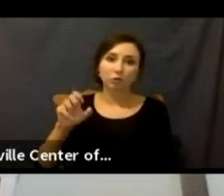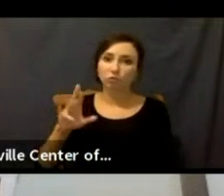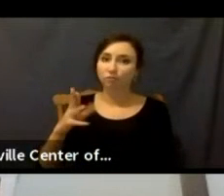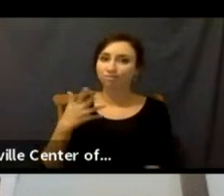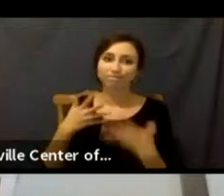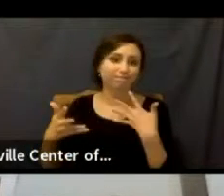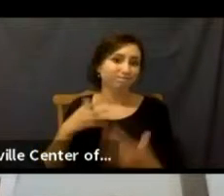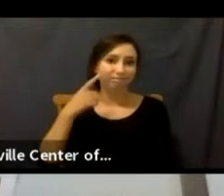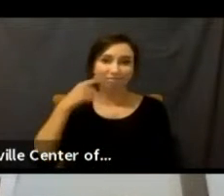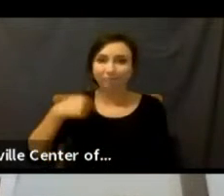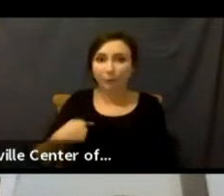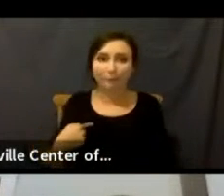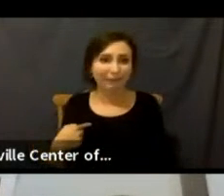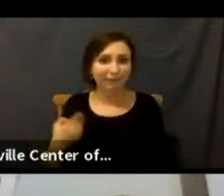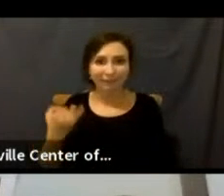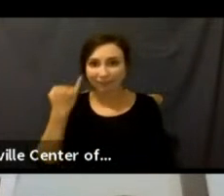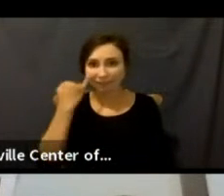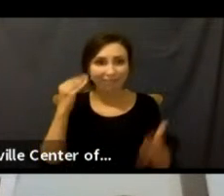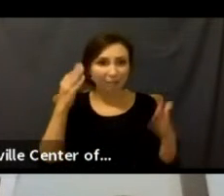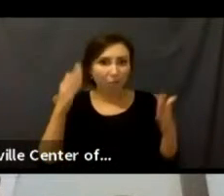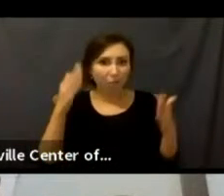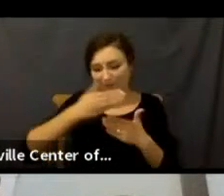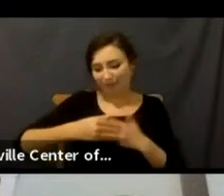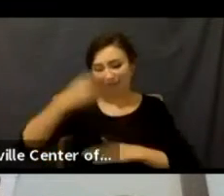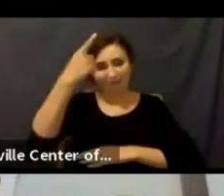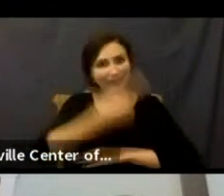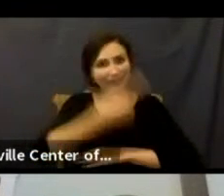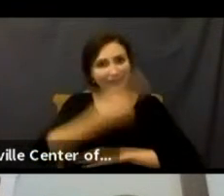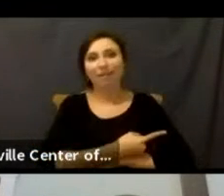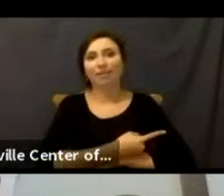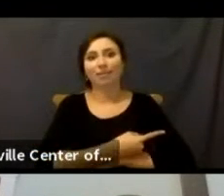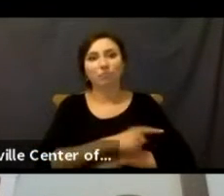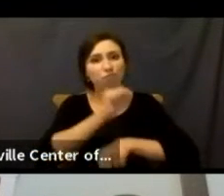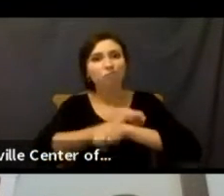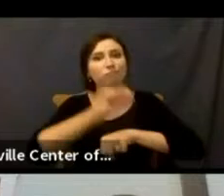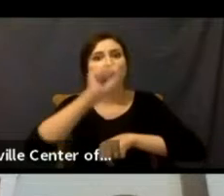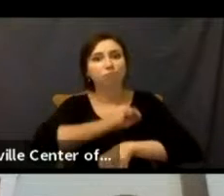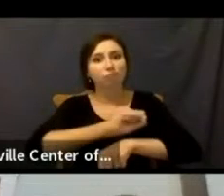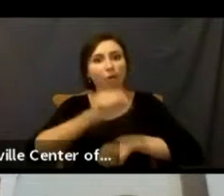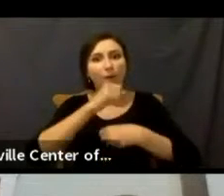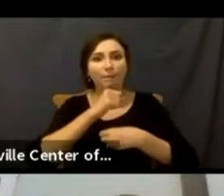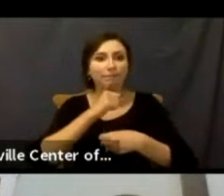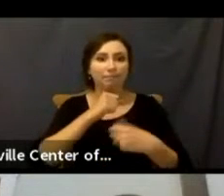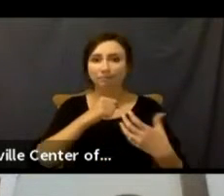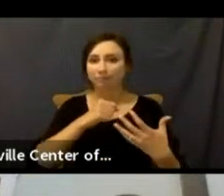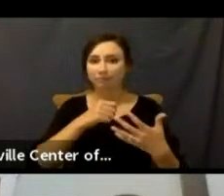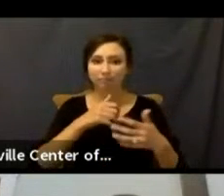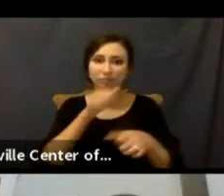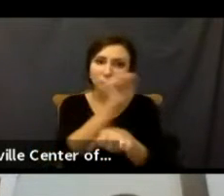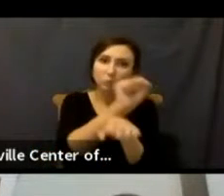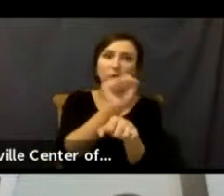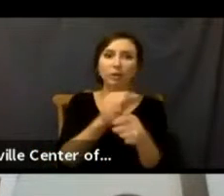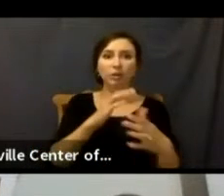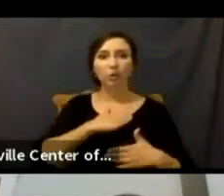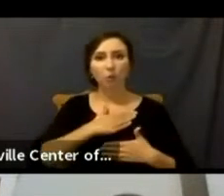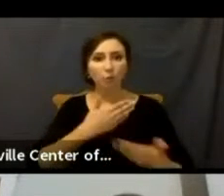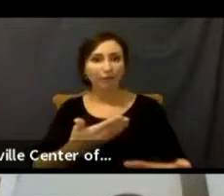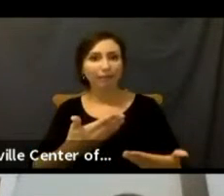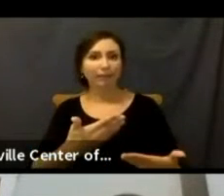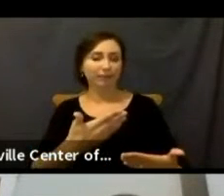as long as there's somebody at the end of the day who is accountable and willing to